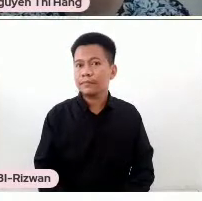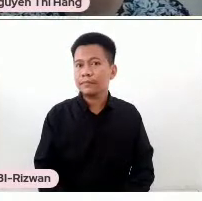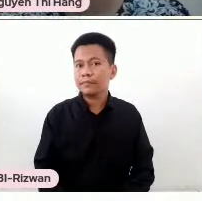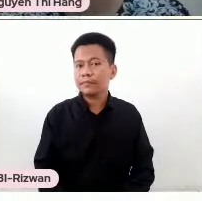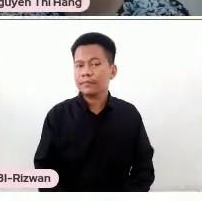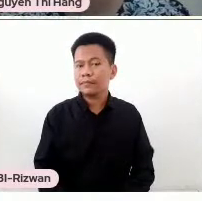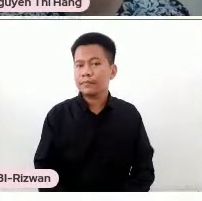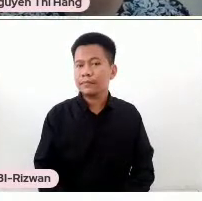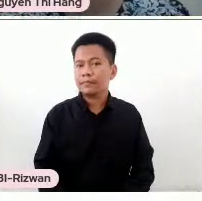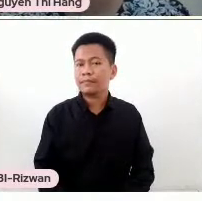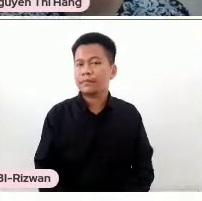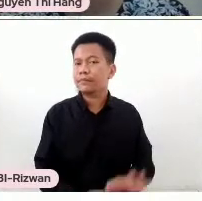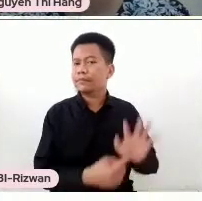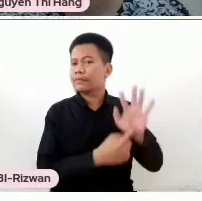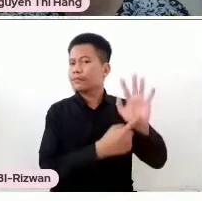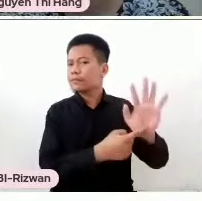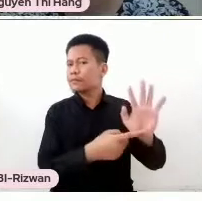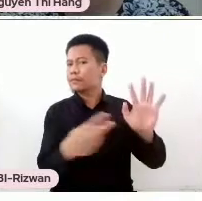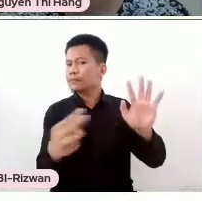already